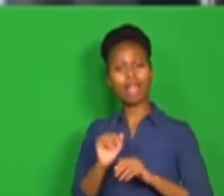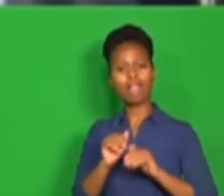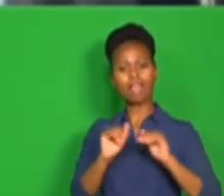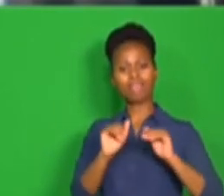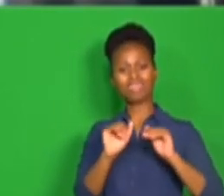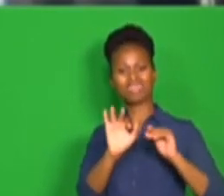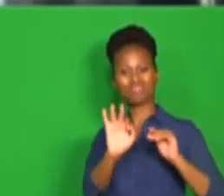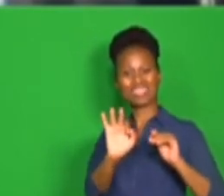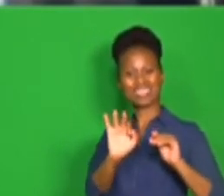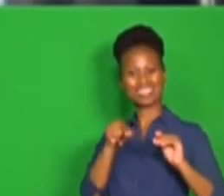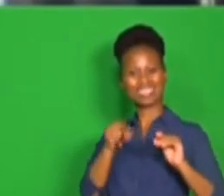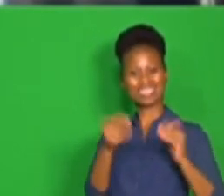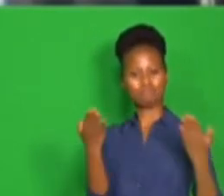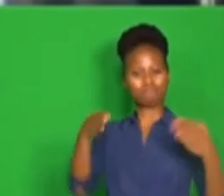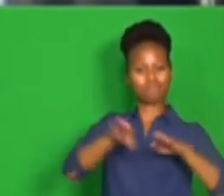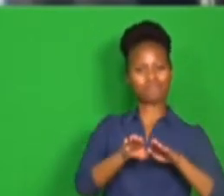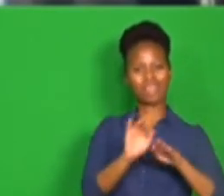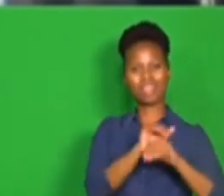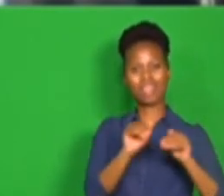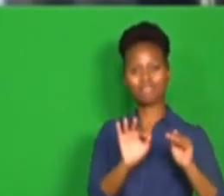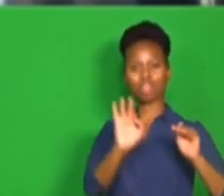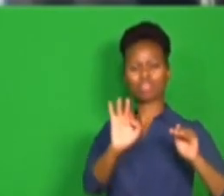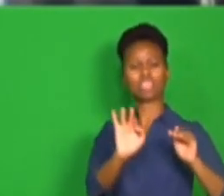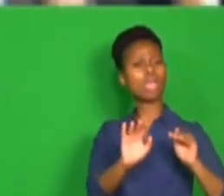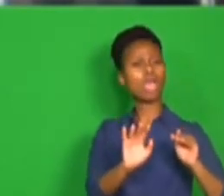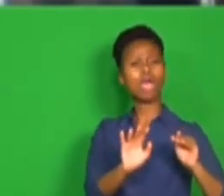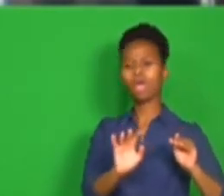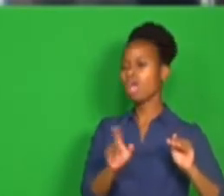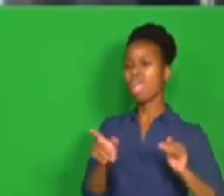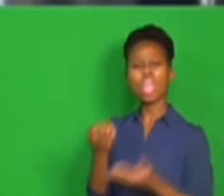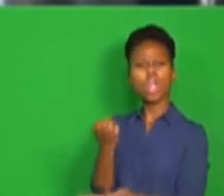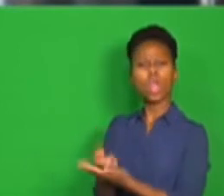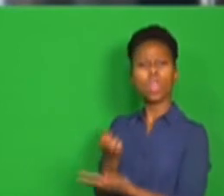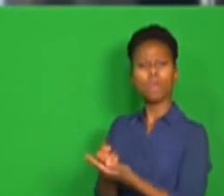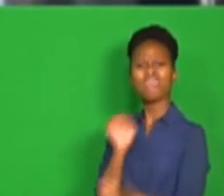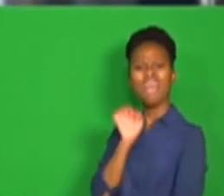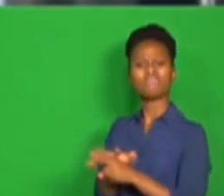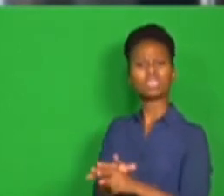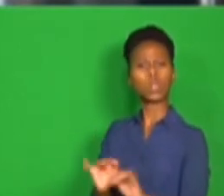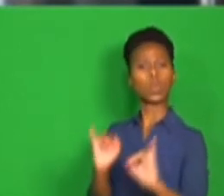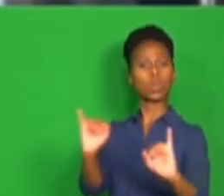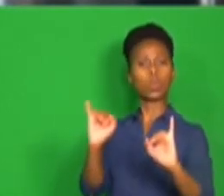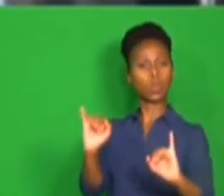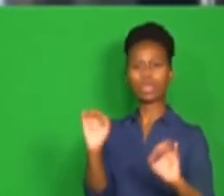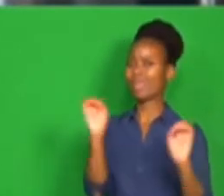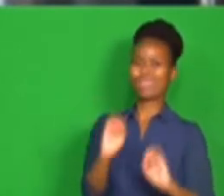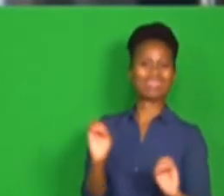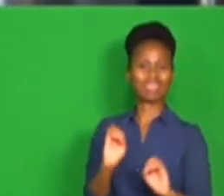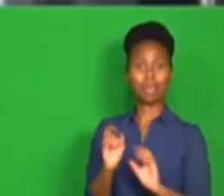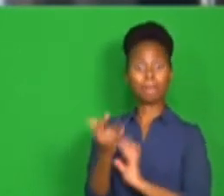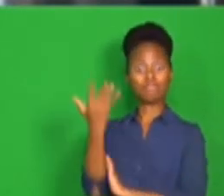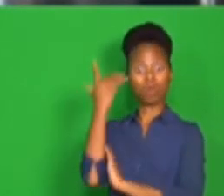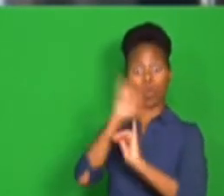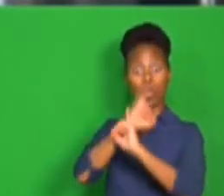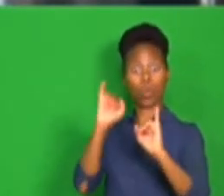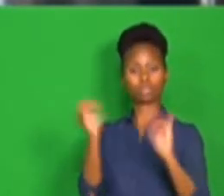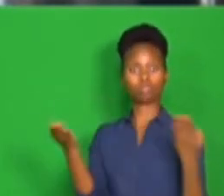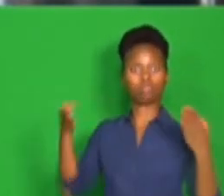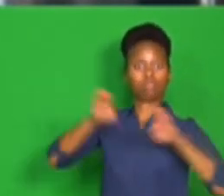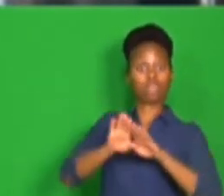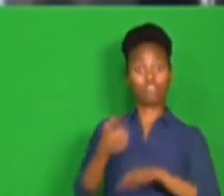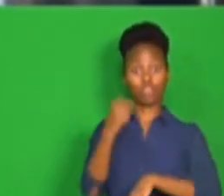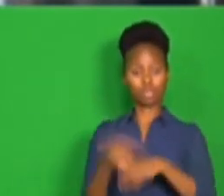not as severe on the economy as what we had seen before, and we think